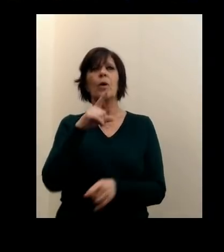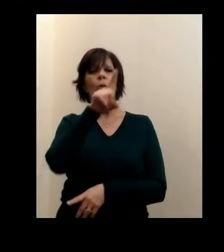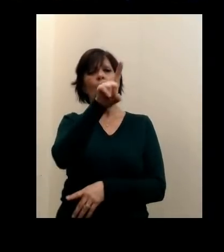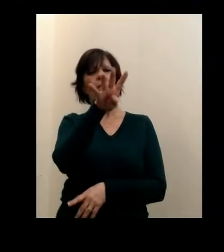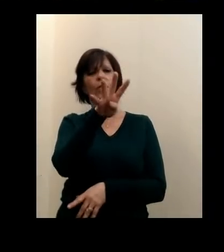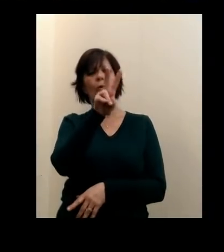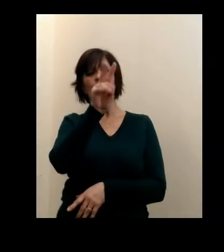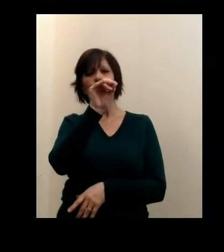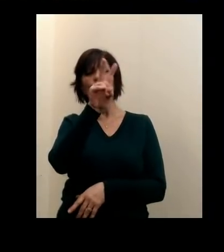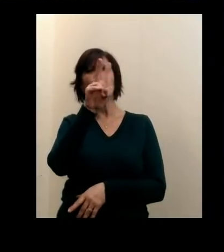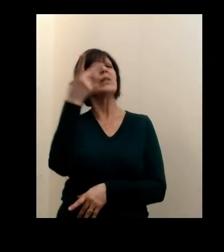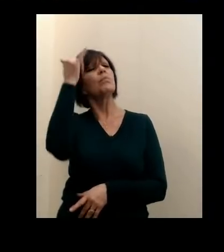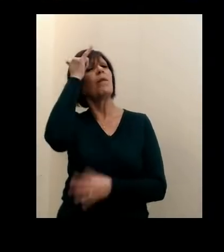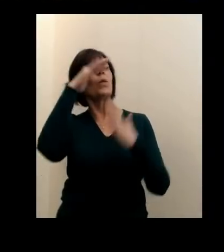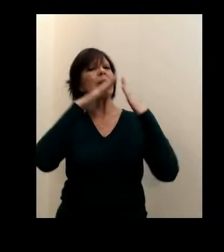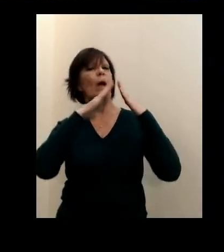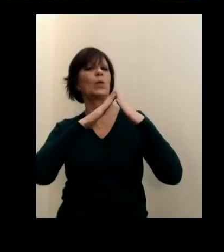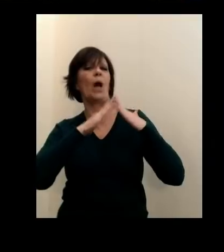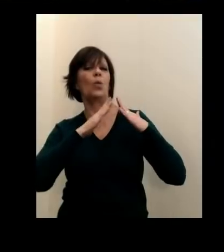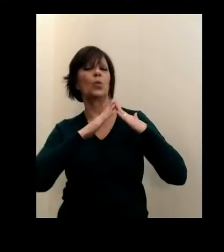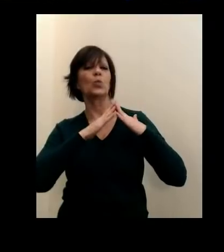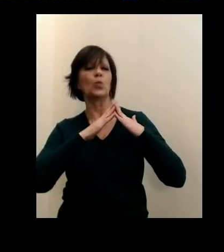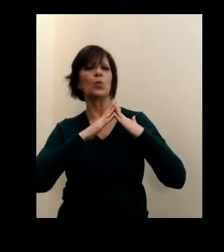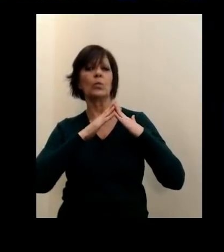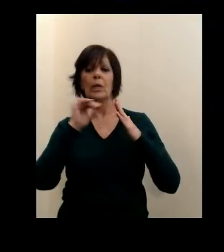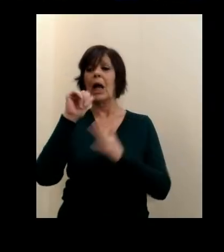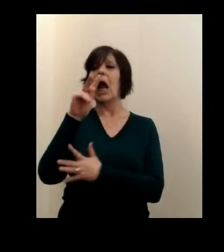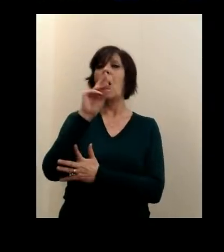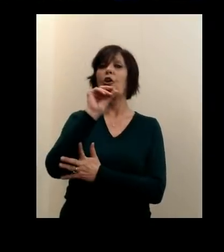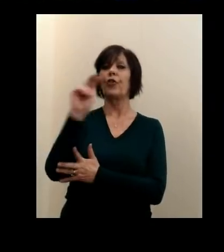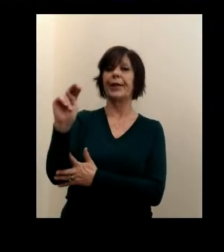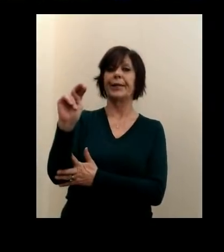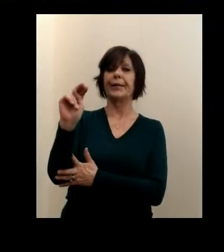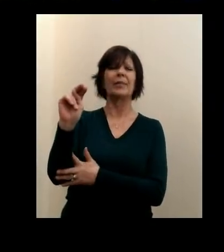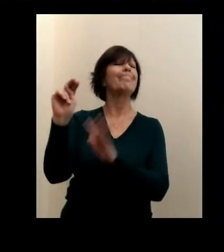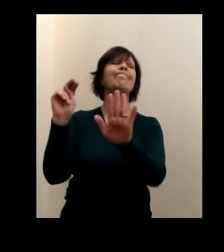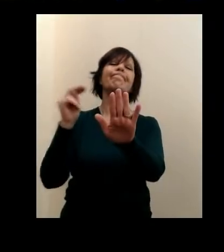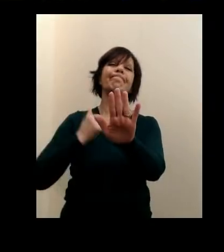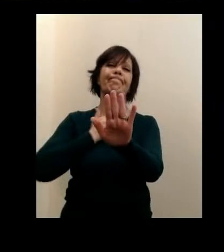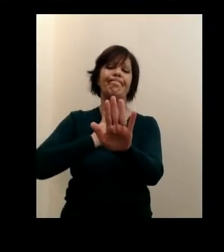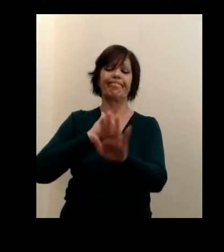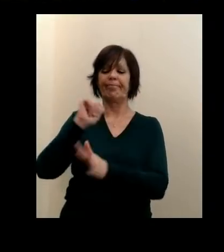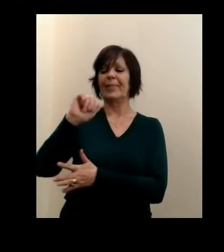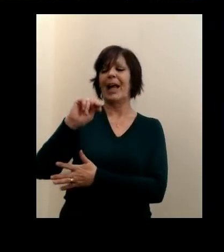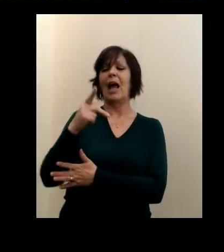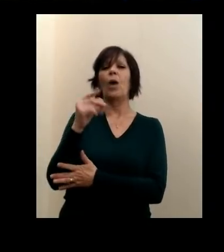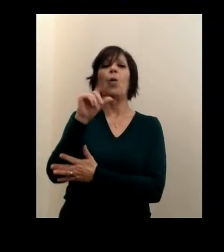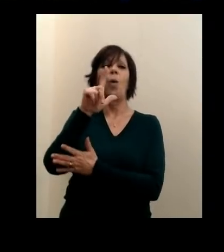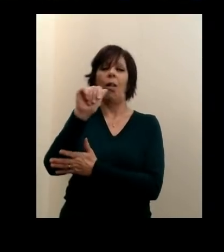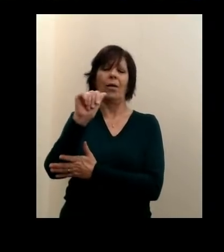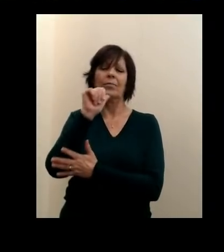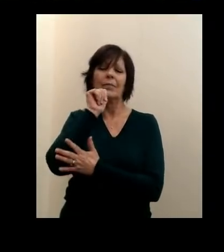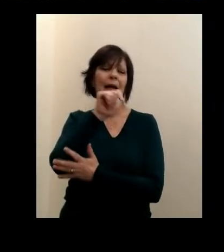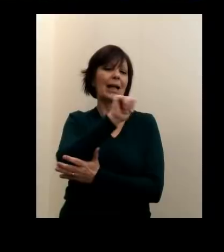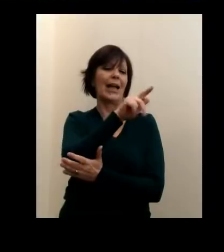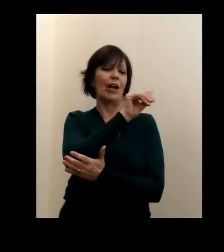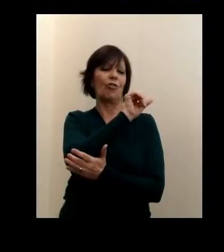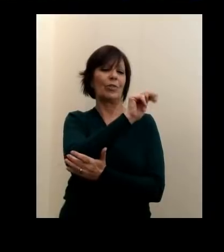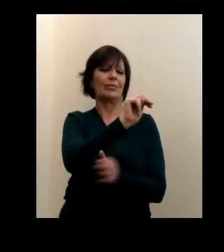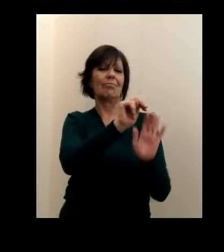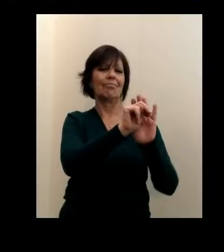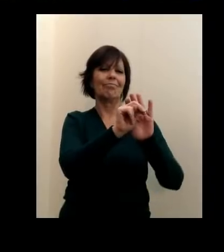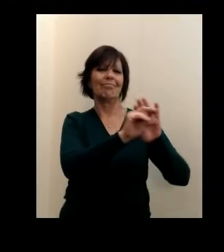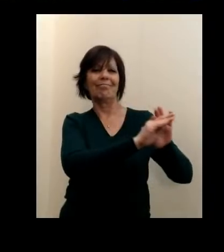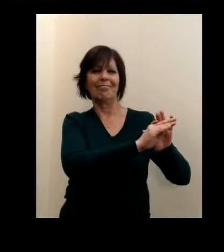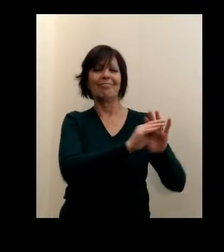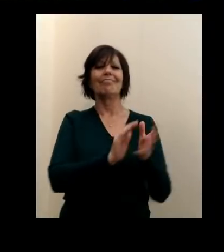the Buffalo downtown. Angola, not Akron. Akron would be